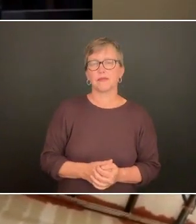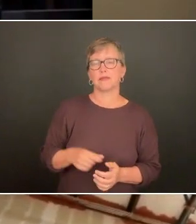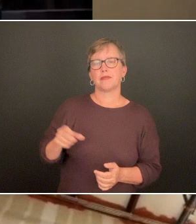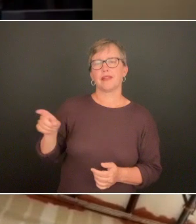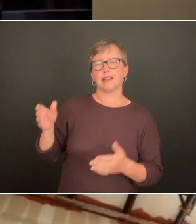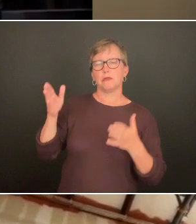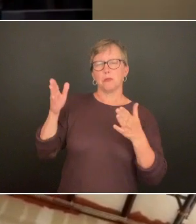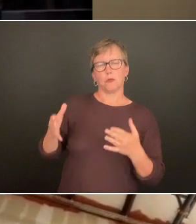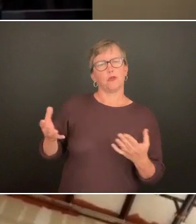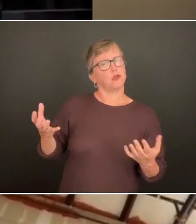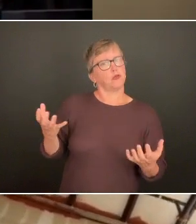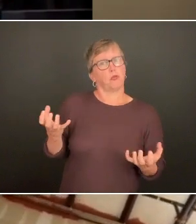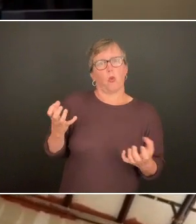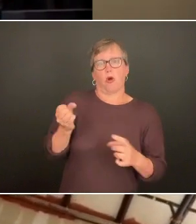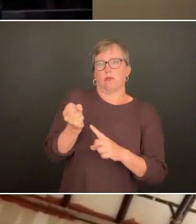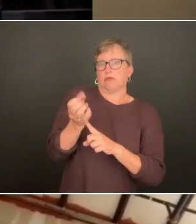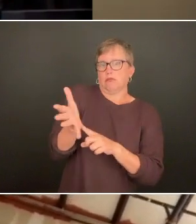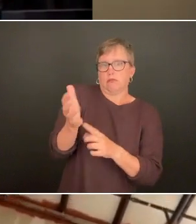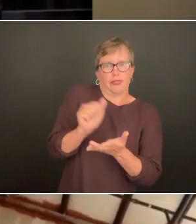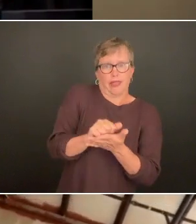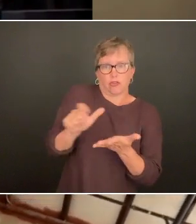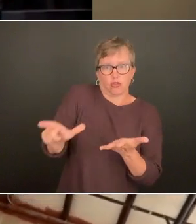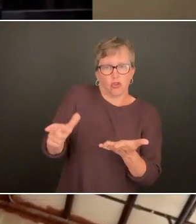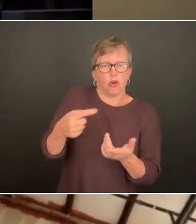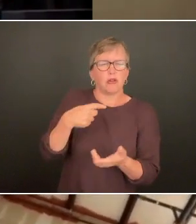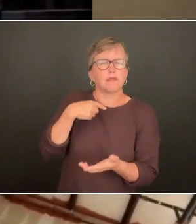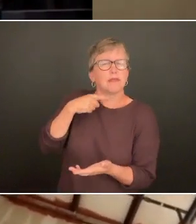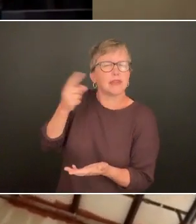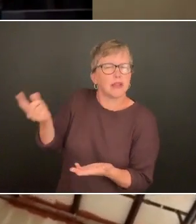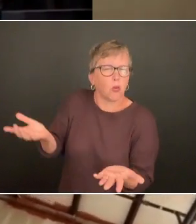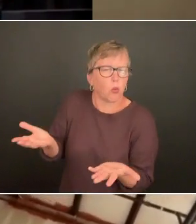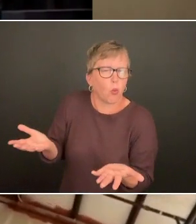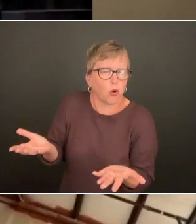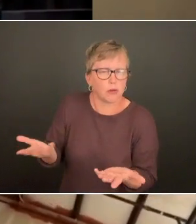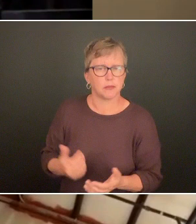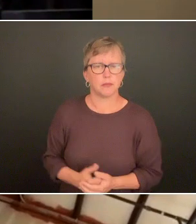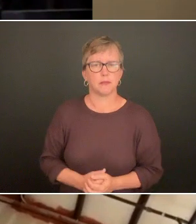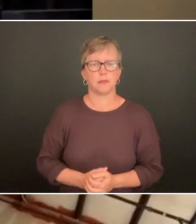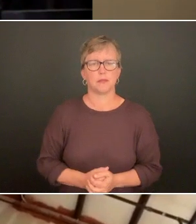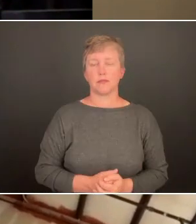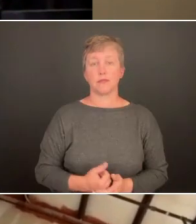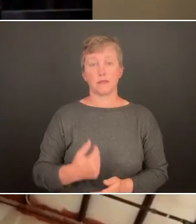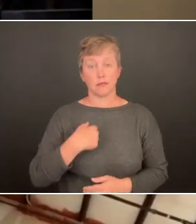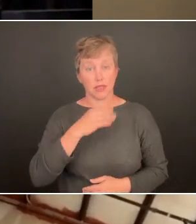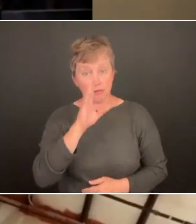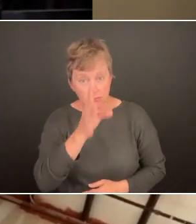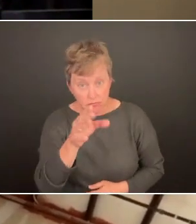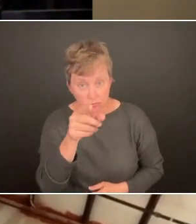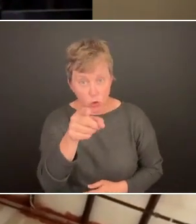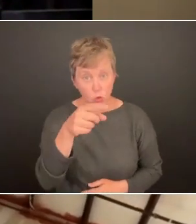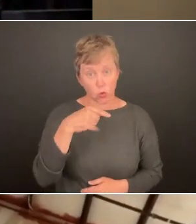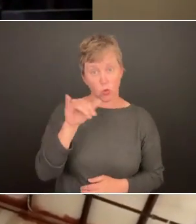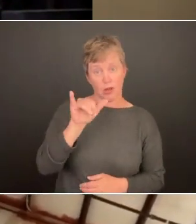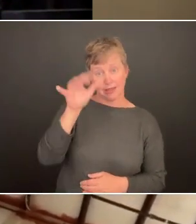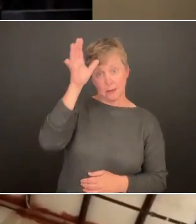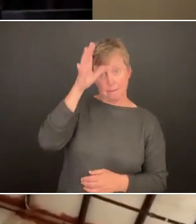do you say to this person that, it's all, he just wants the ejaculate? Yeah. So